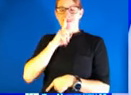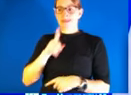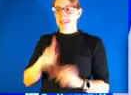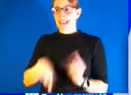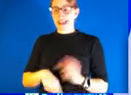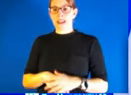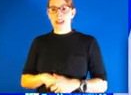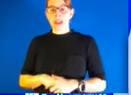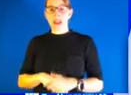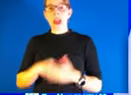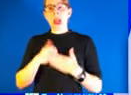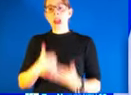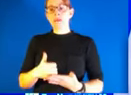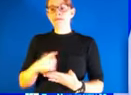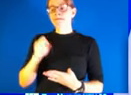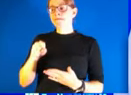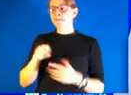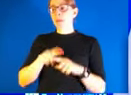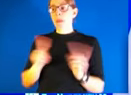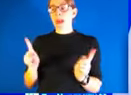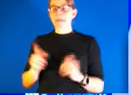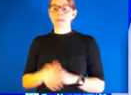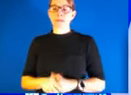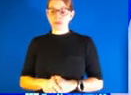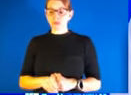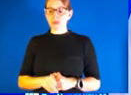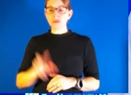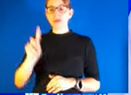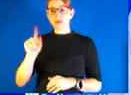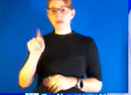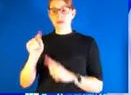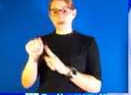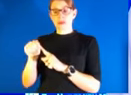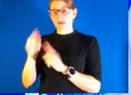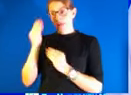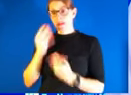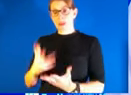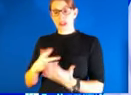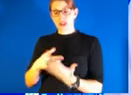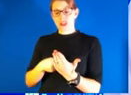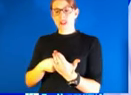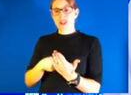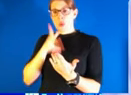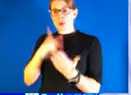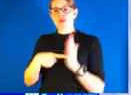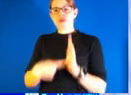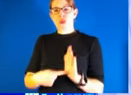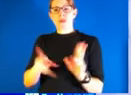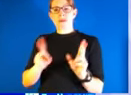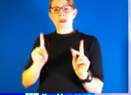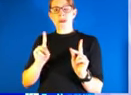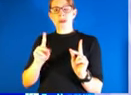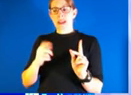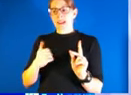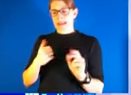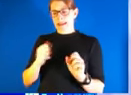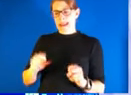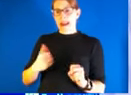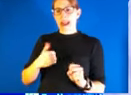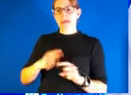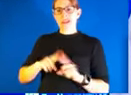But really, the bulk of the data and information would show that people can have different outcomes even if they have